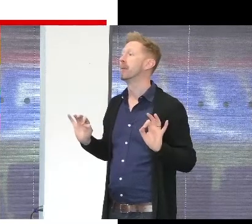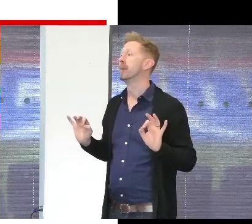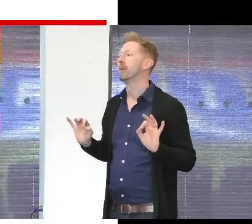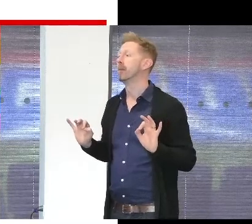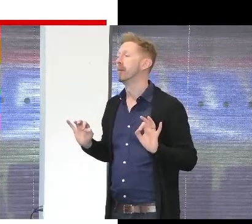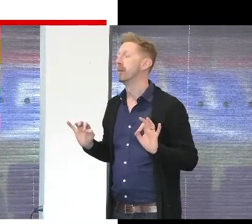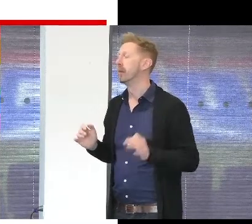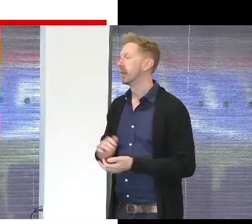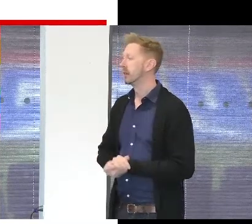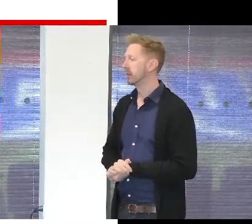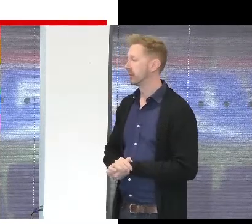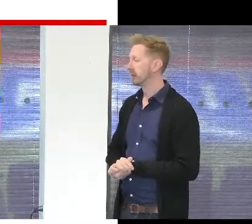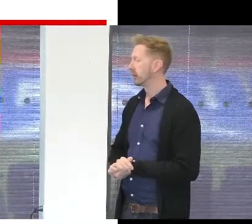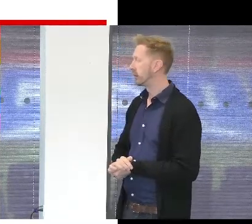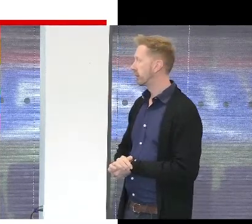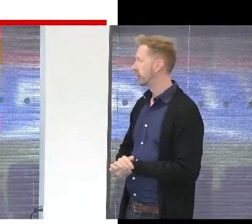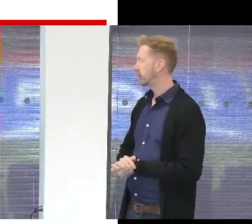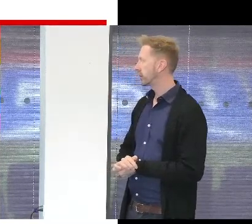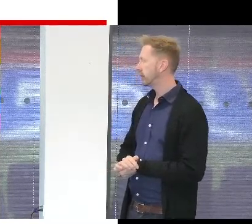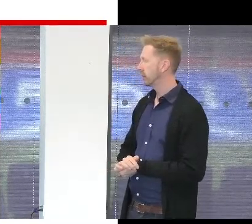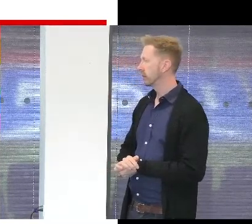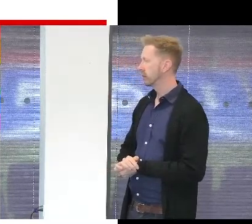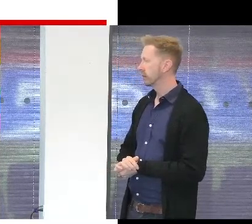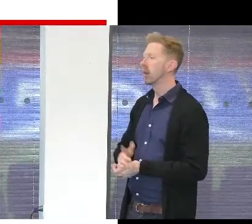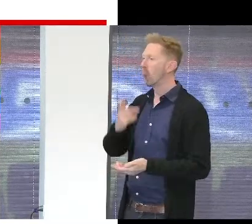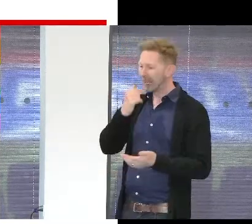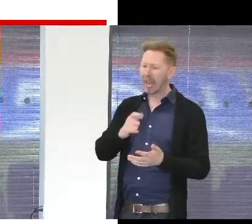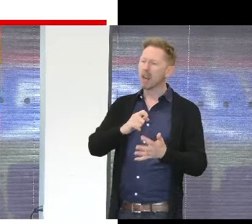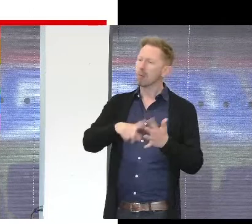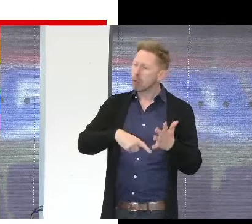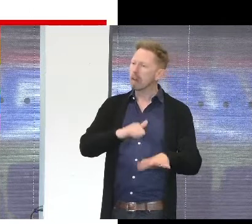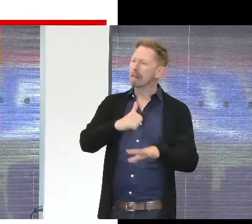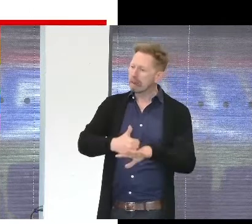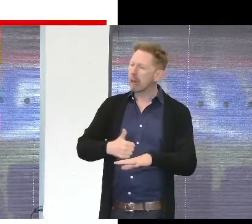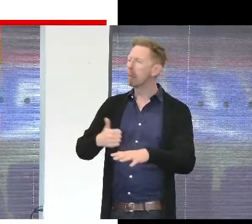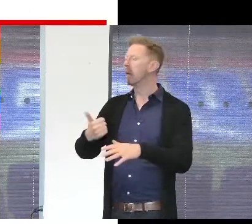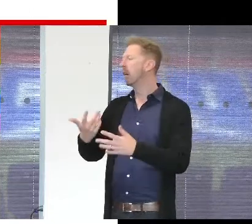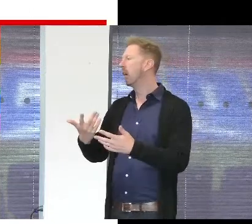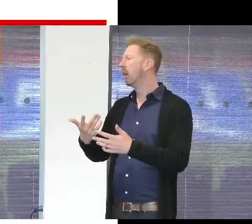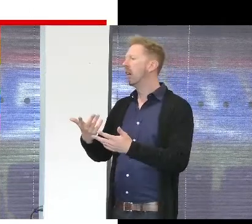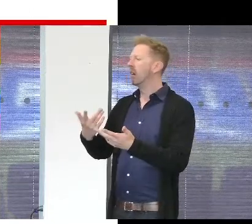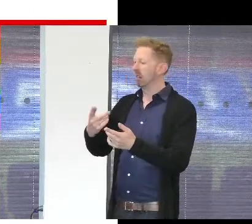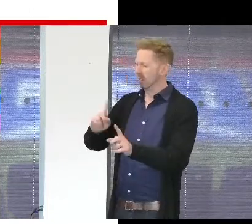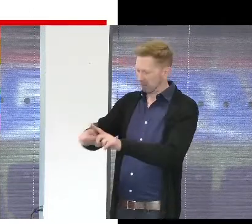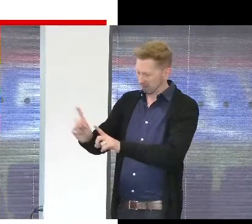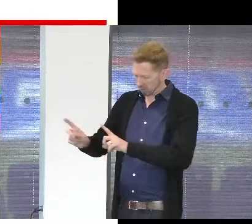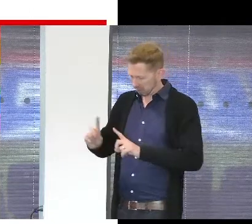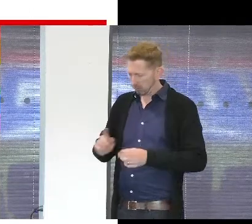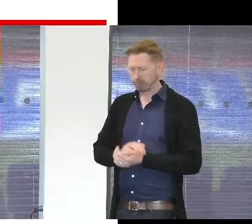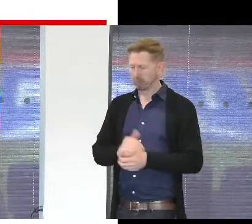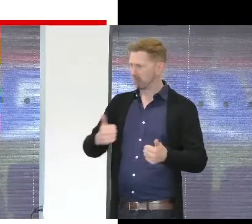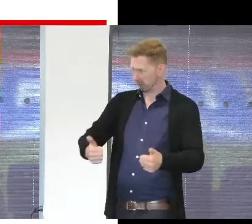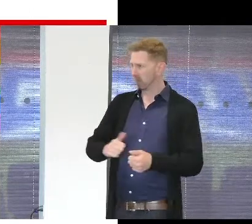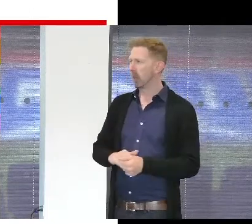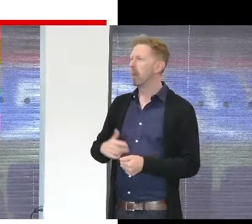think, and while we can do schemes such as EPEV, such as the Access to Elected Office scheme, you need more to be done by the